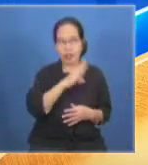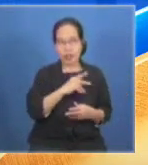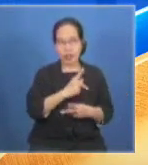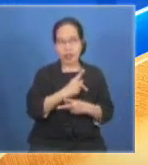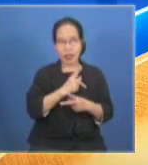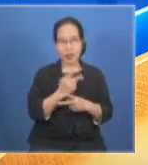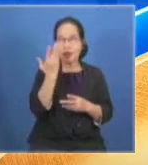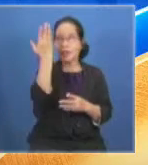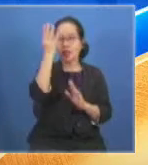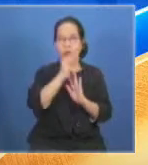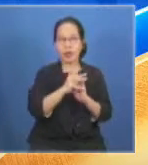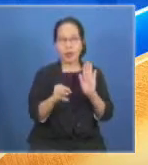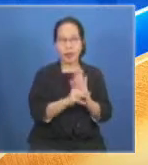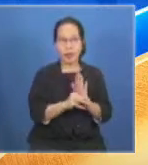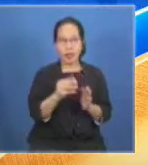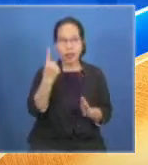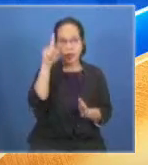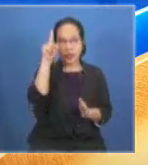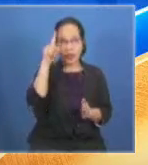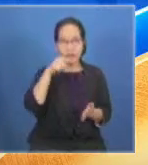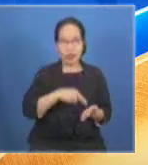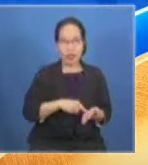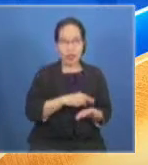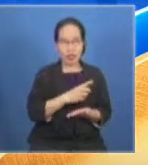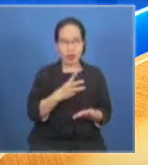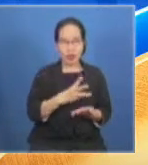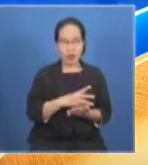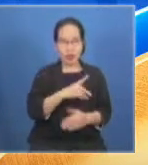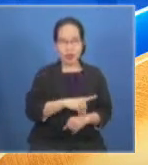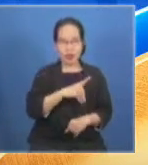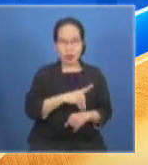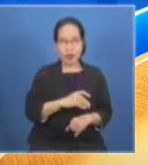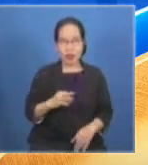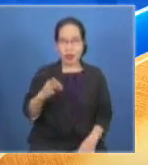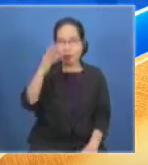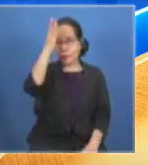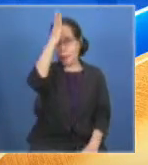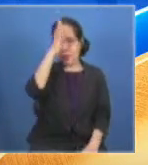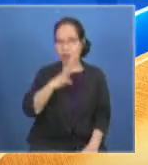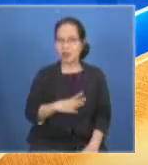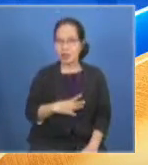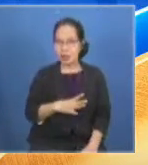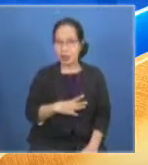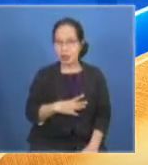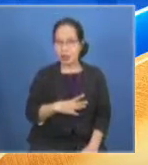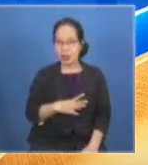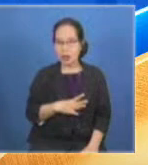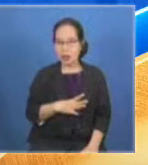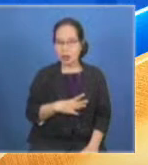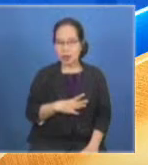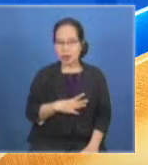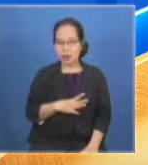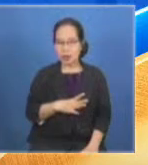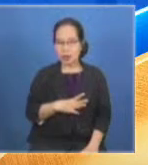His commandments, for this is the whole duty of man.